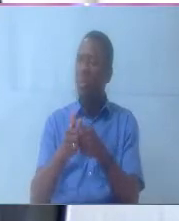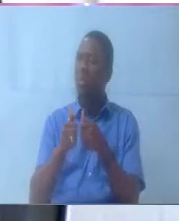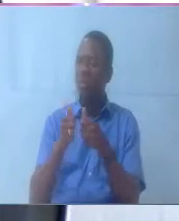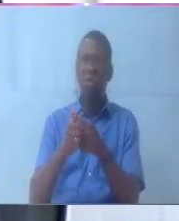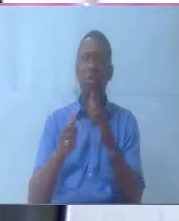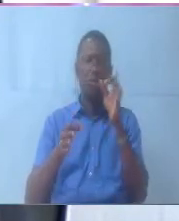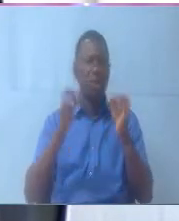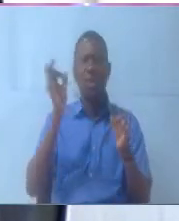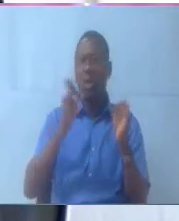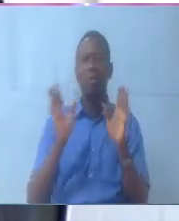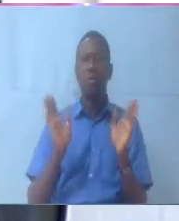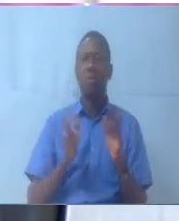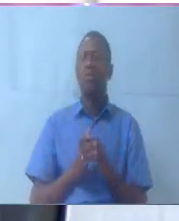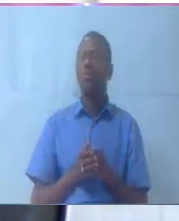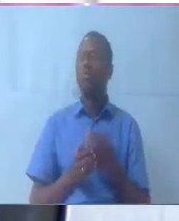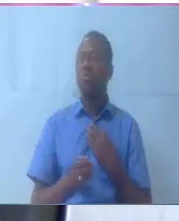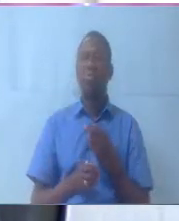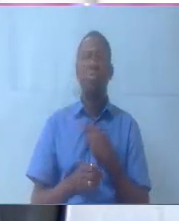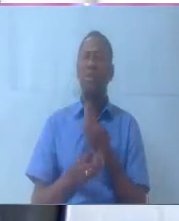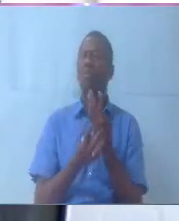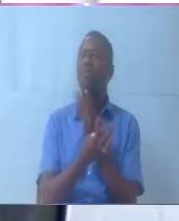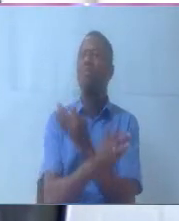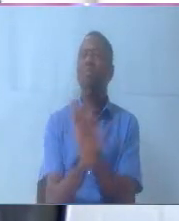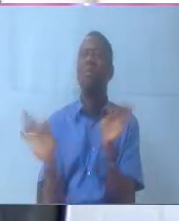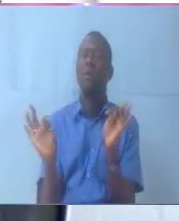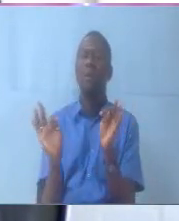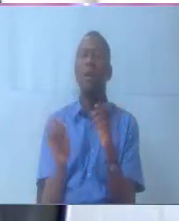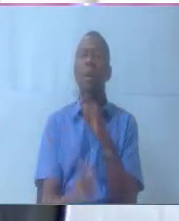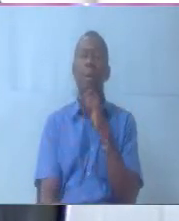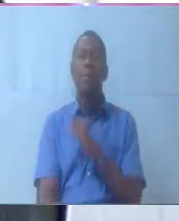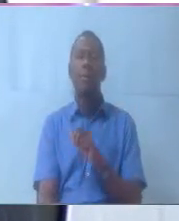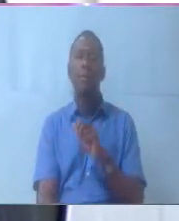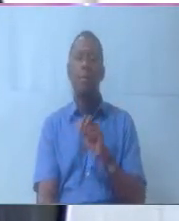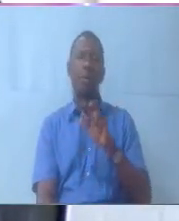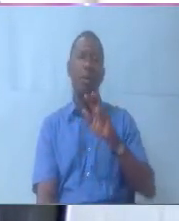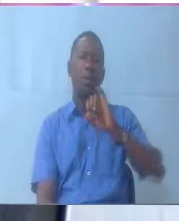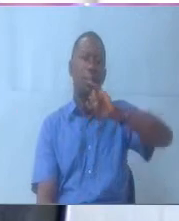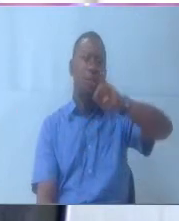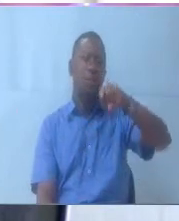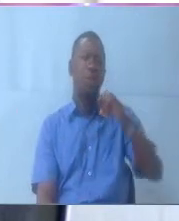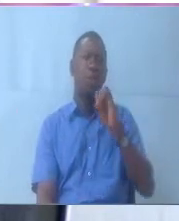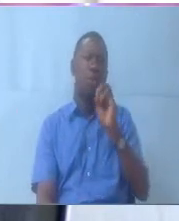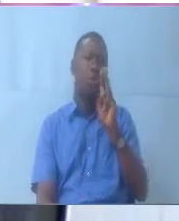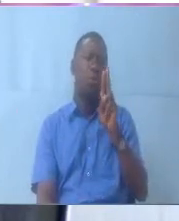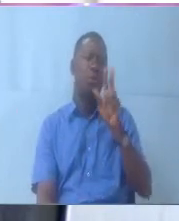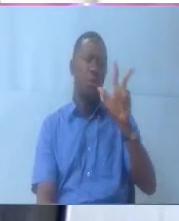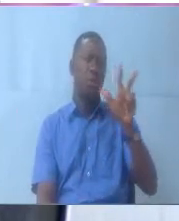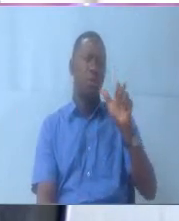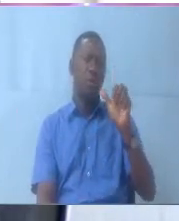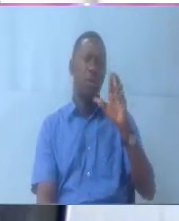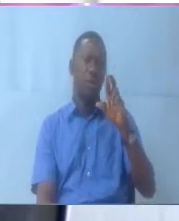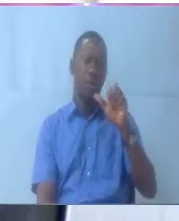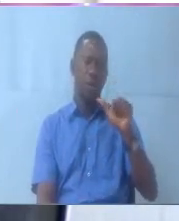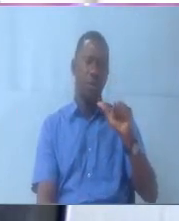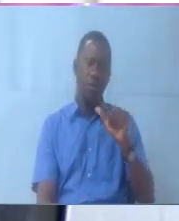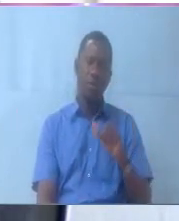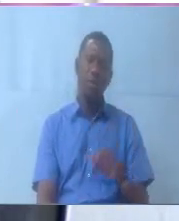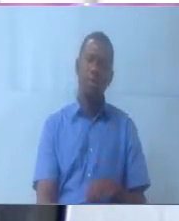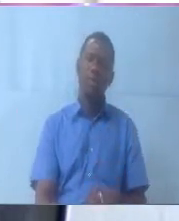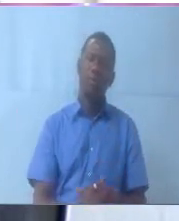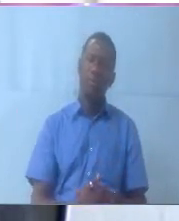wo kitola. I acquitted and discharged Wajuara on that count. Bitu wasilo fanang nga Wajuara la